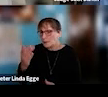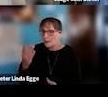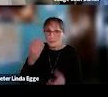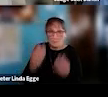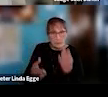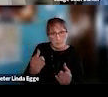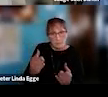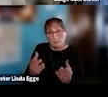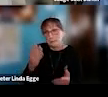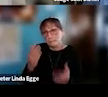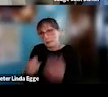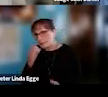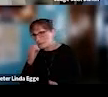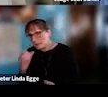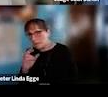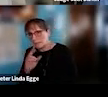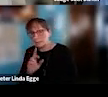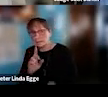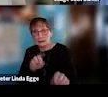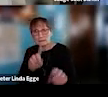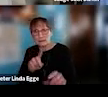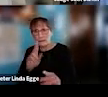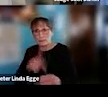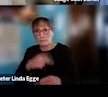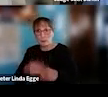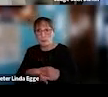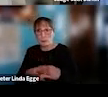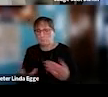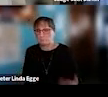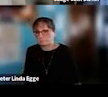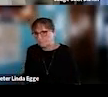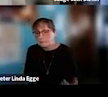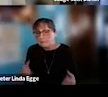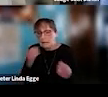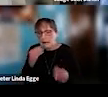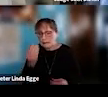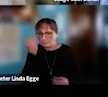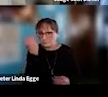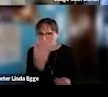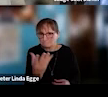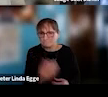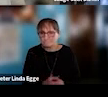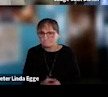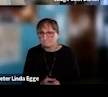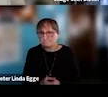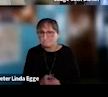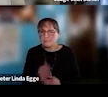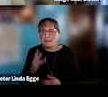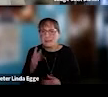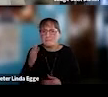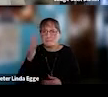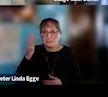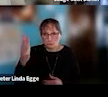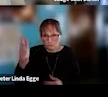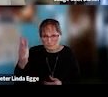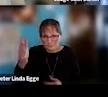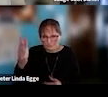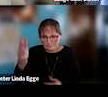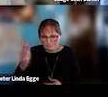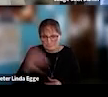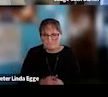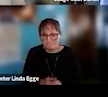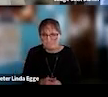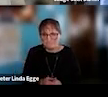not attend the program. I can tell you eventually